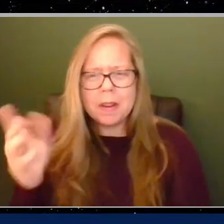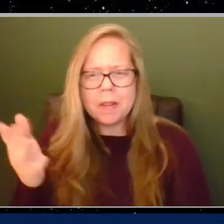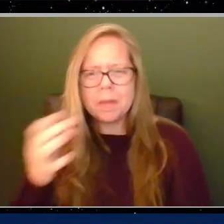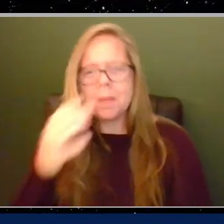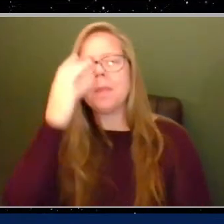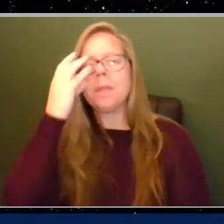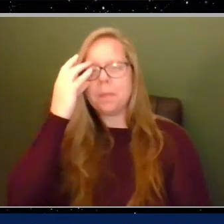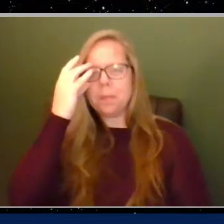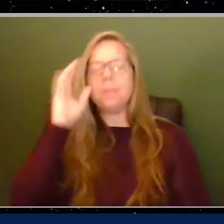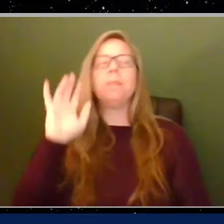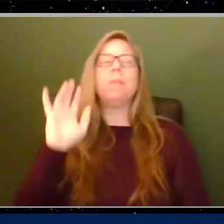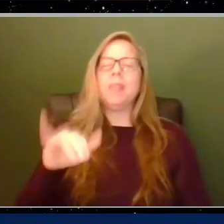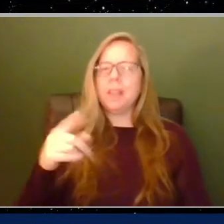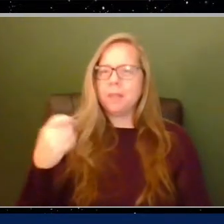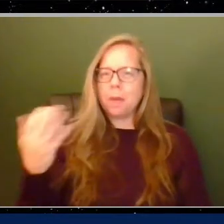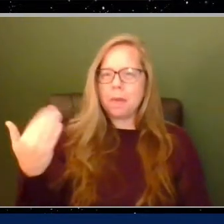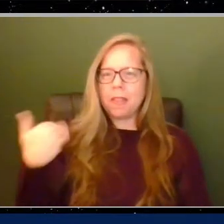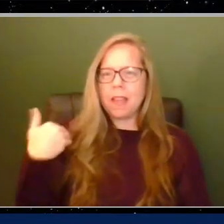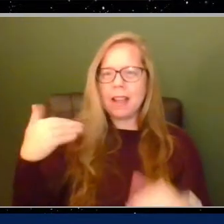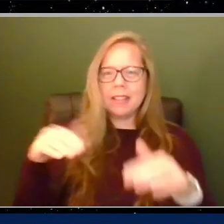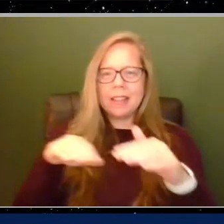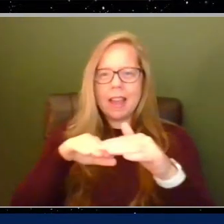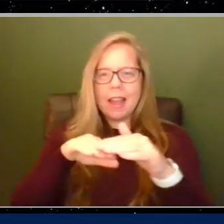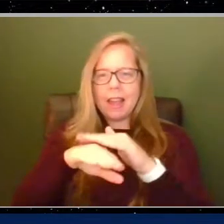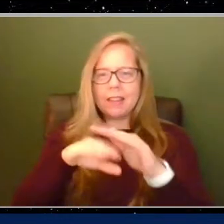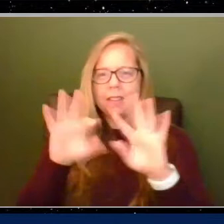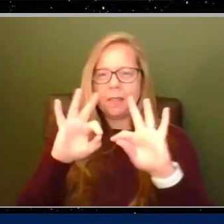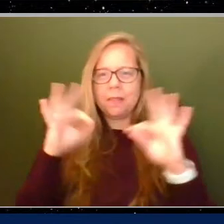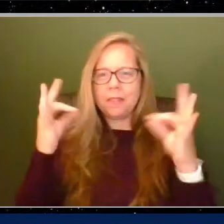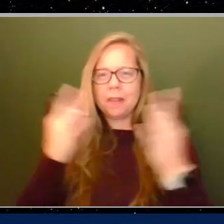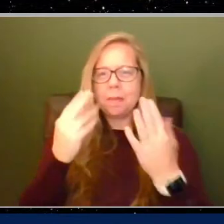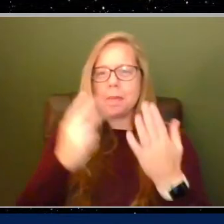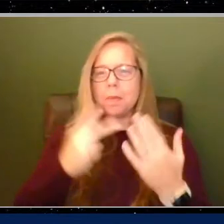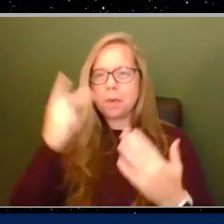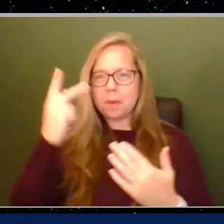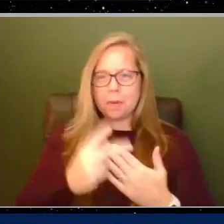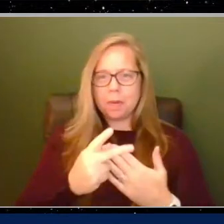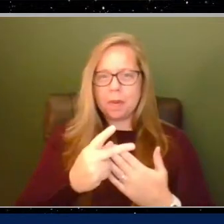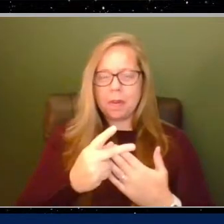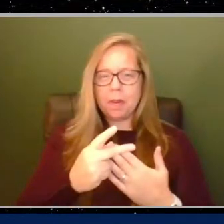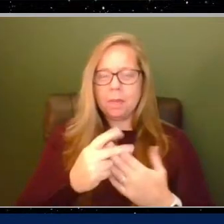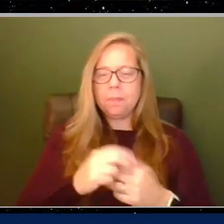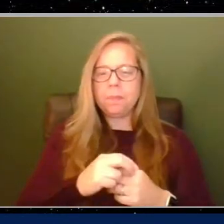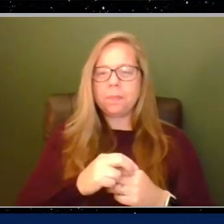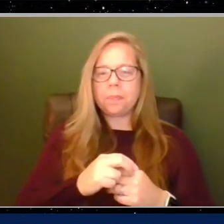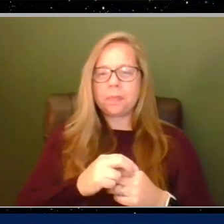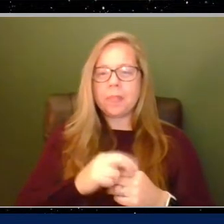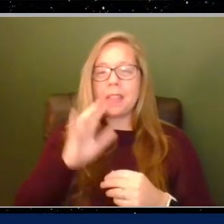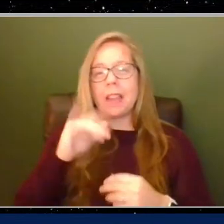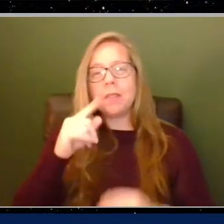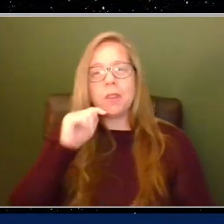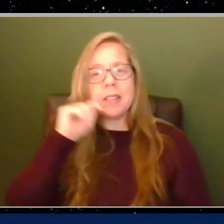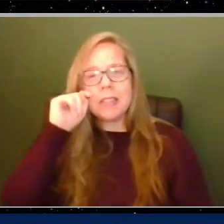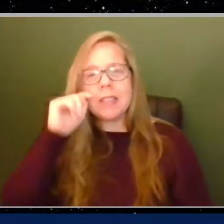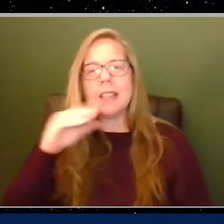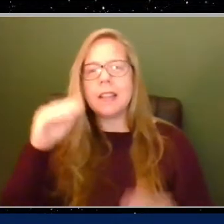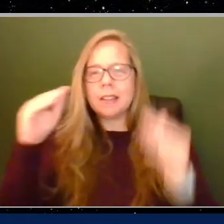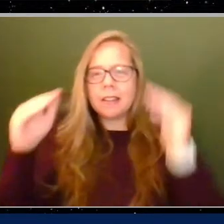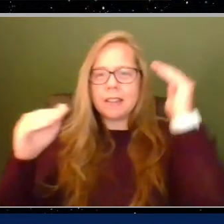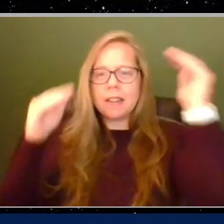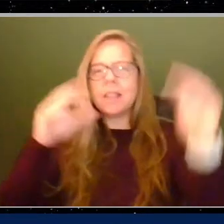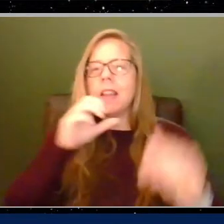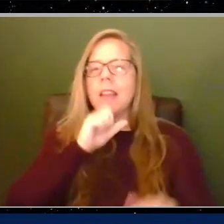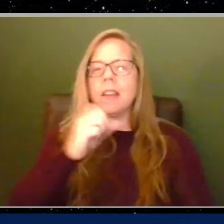is from our last Access Family program we did. This was for our version of that program that's for teens and adults, 14